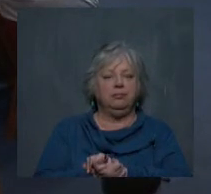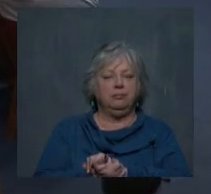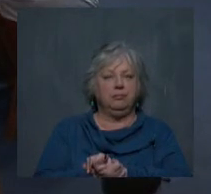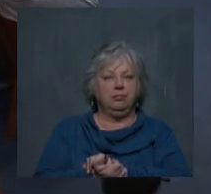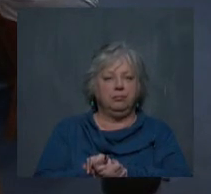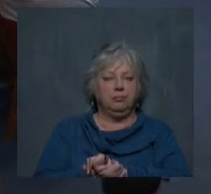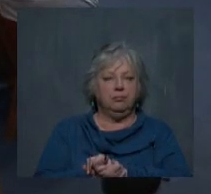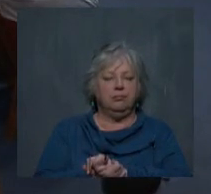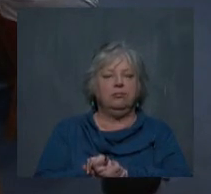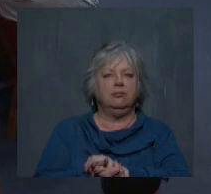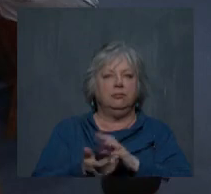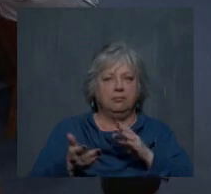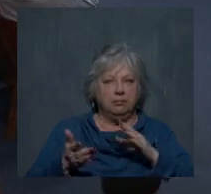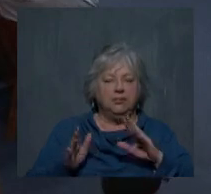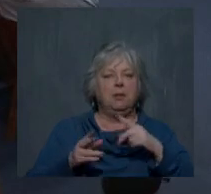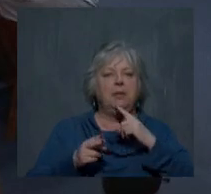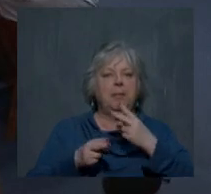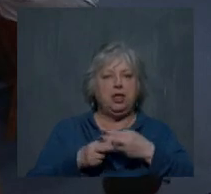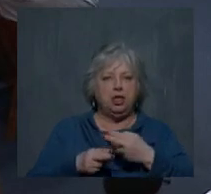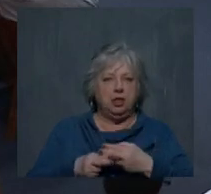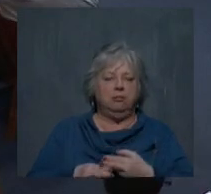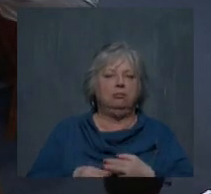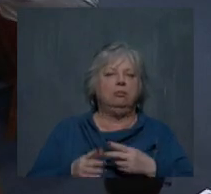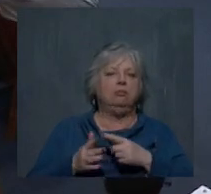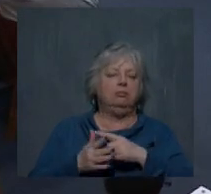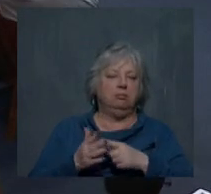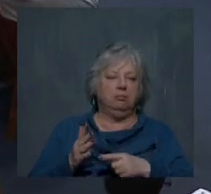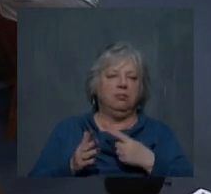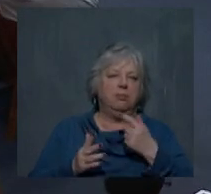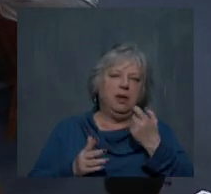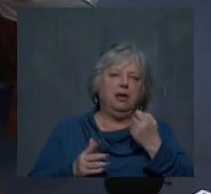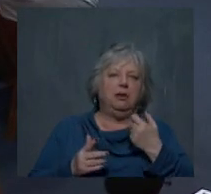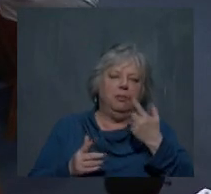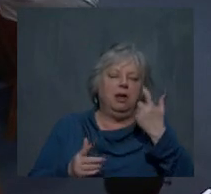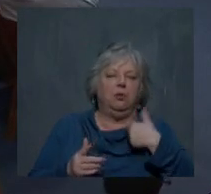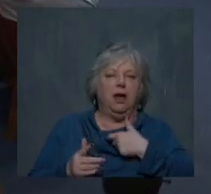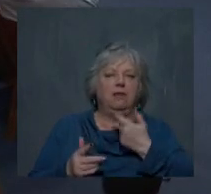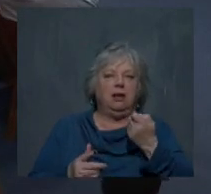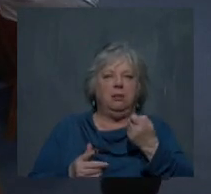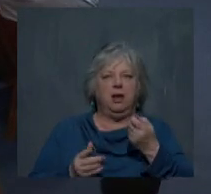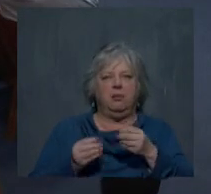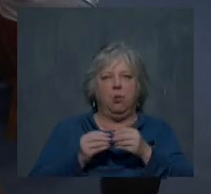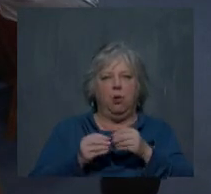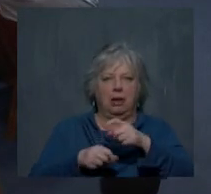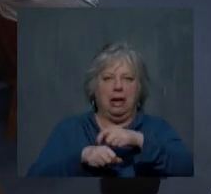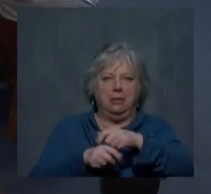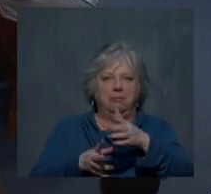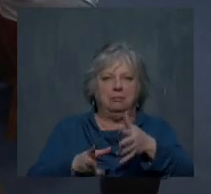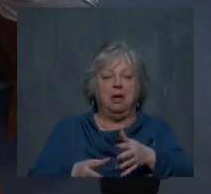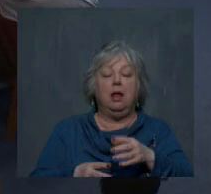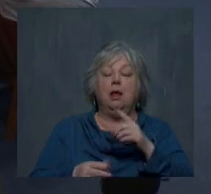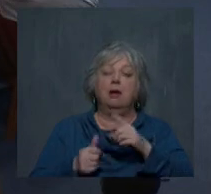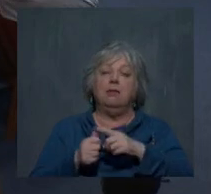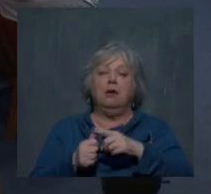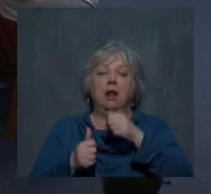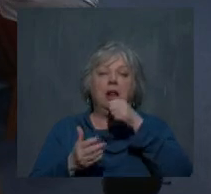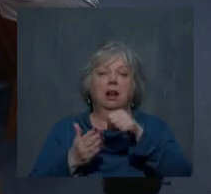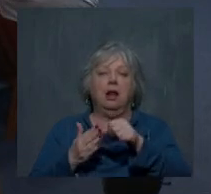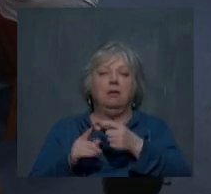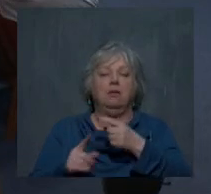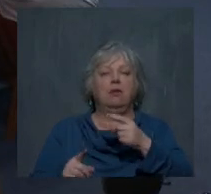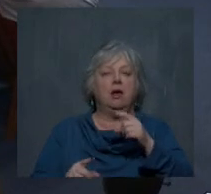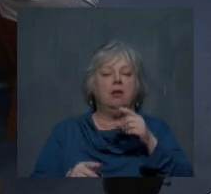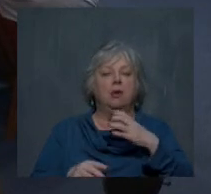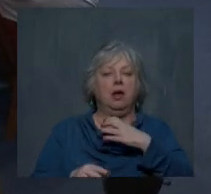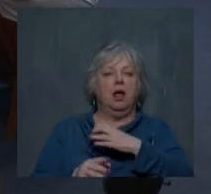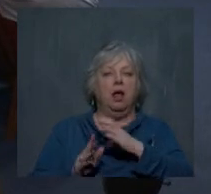in front of you. That let me just mention those so we got a little extra time here. First of all, there's a letter from Congressman French